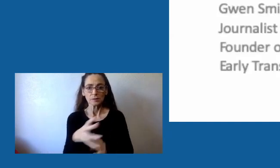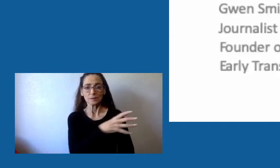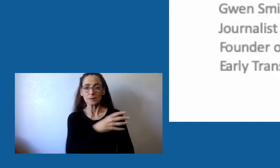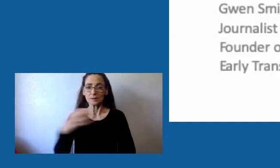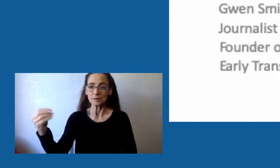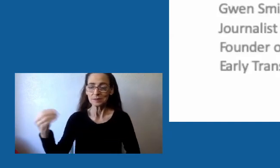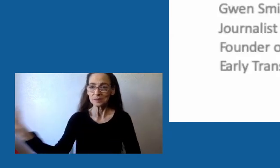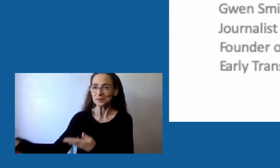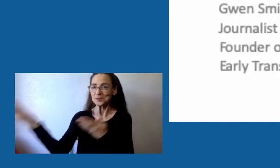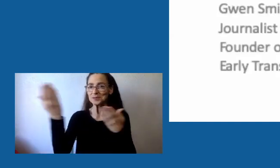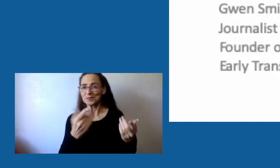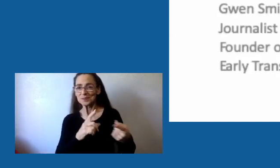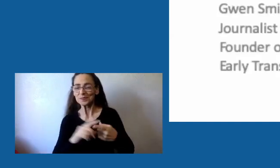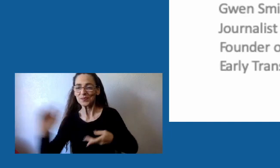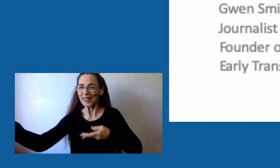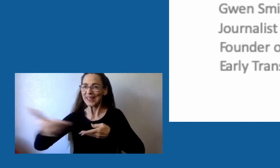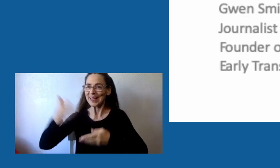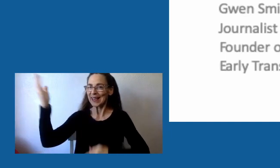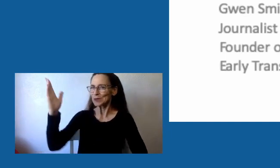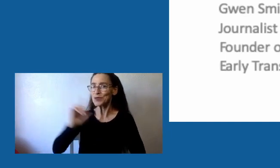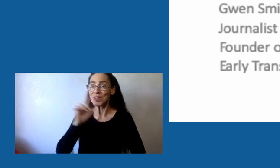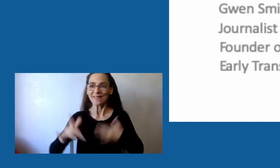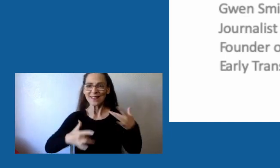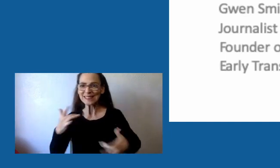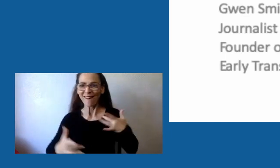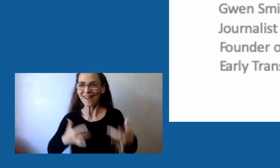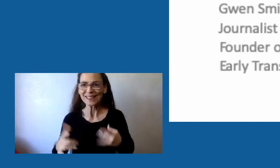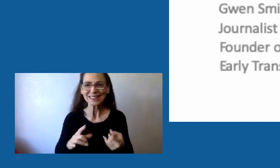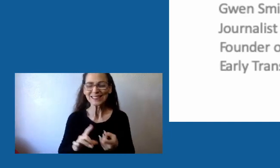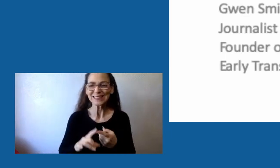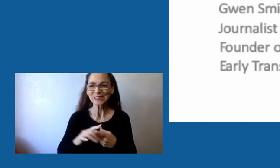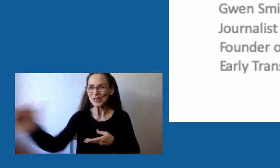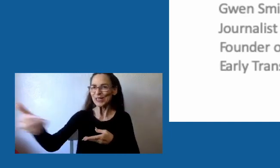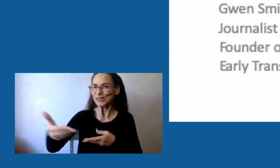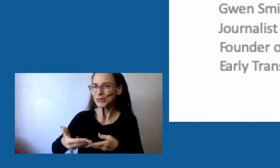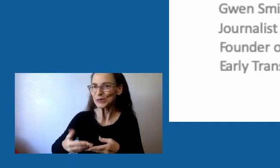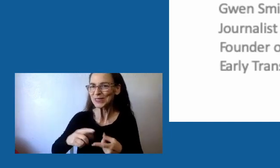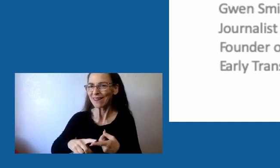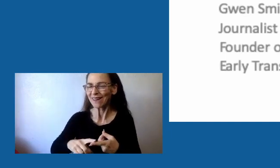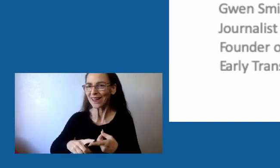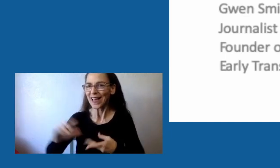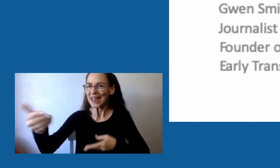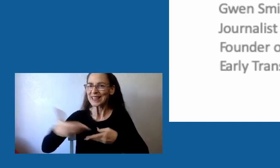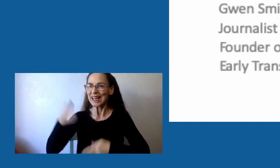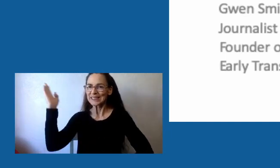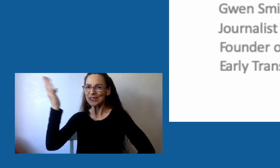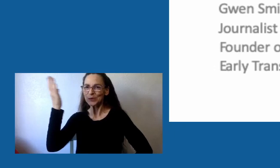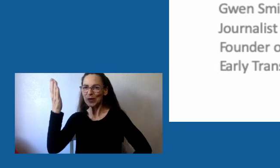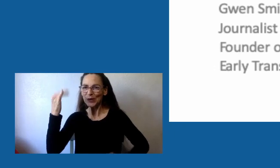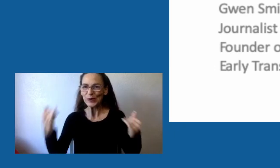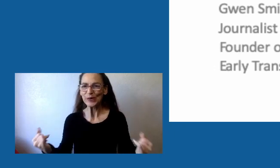And that brings us to our guest speaker. So I'm really super excited to introduce our guest speaker